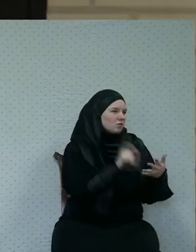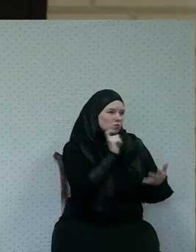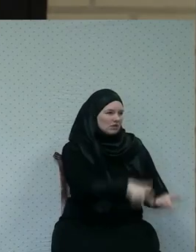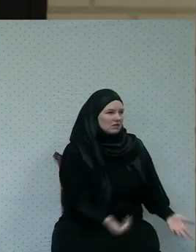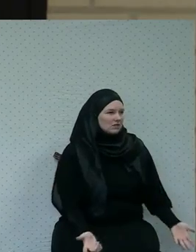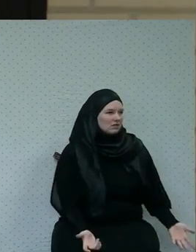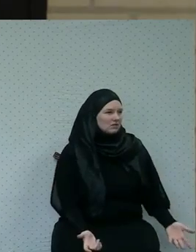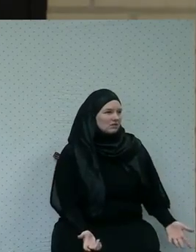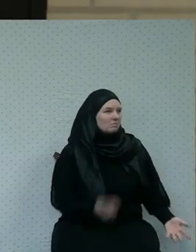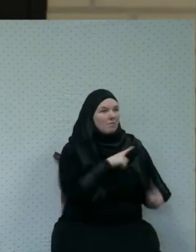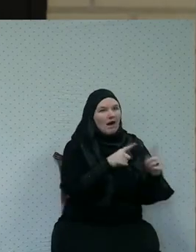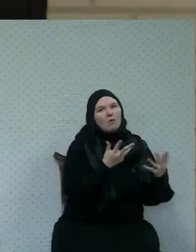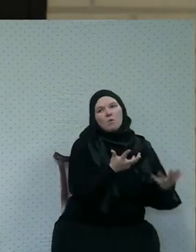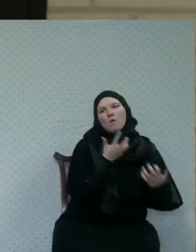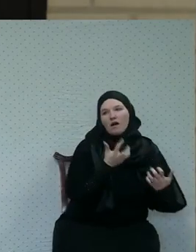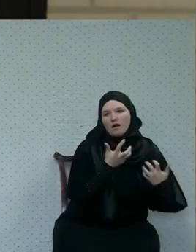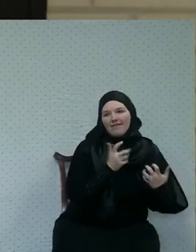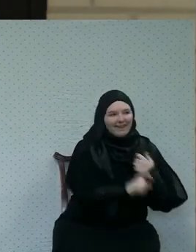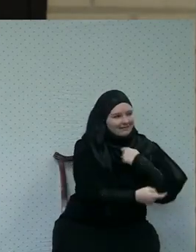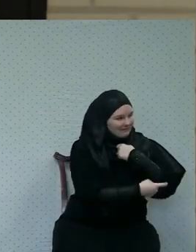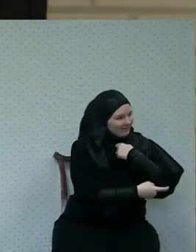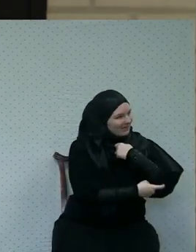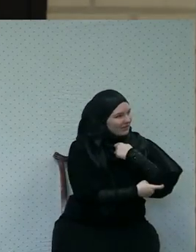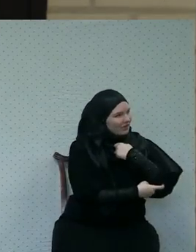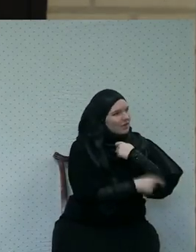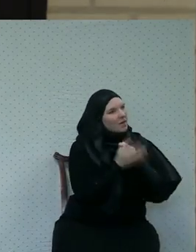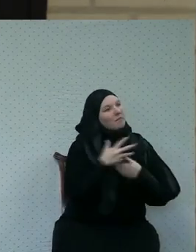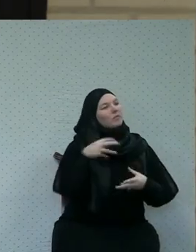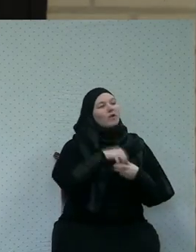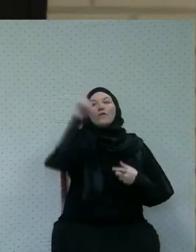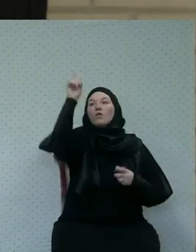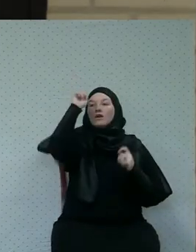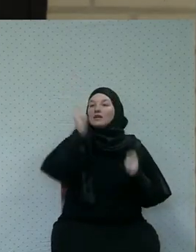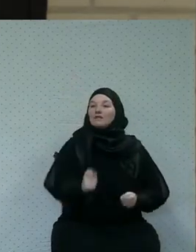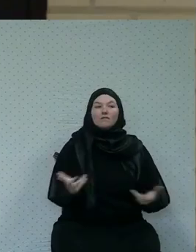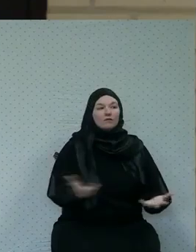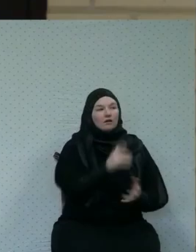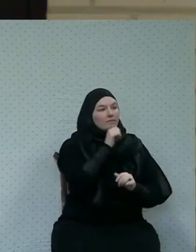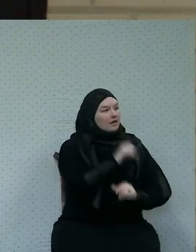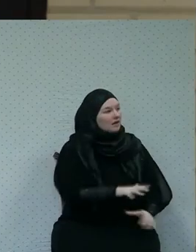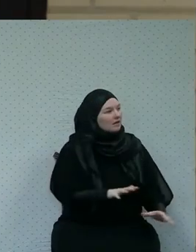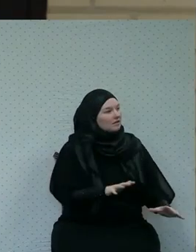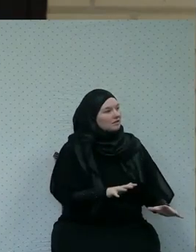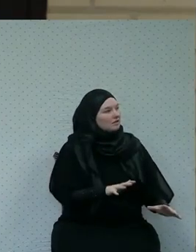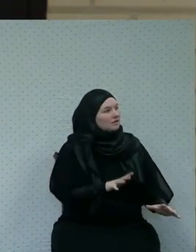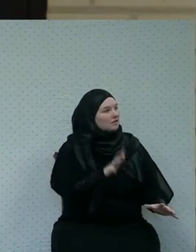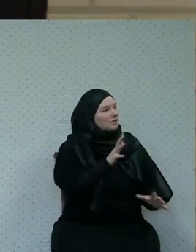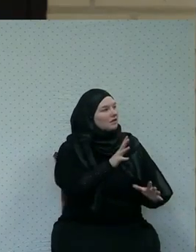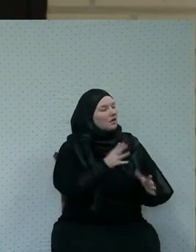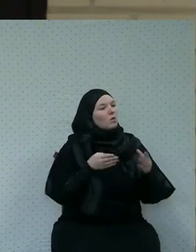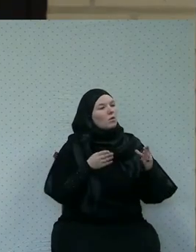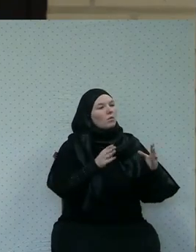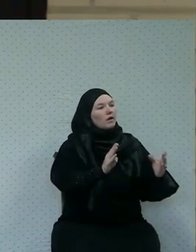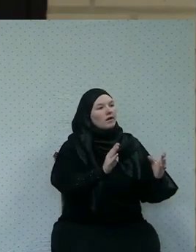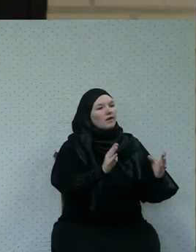to do it? Because part of the gifts that Allah gave us come in the